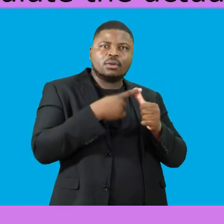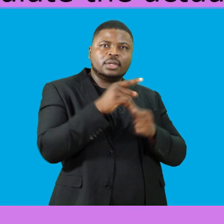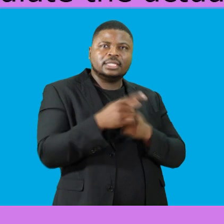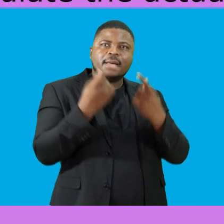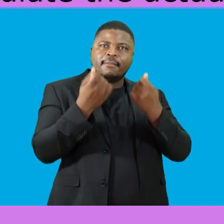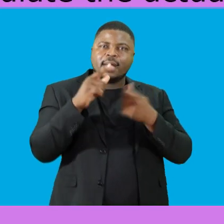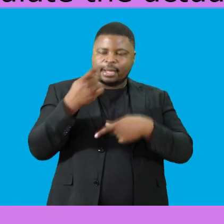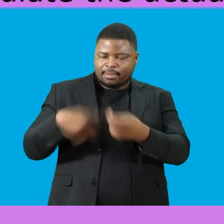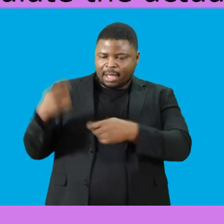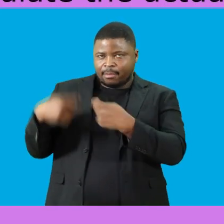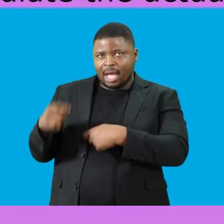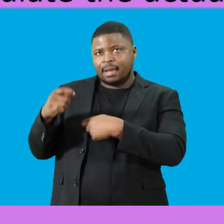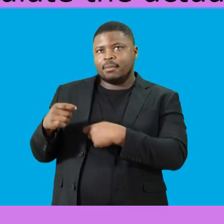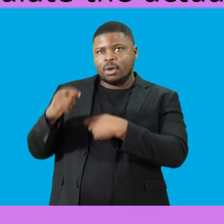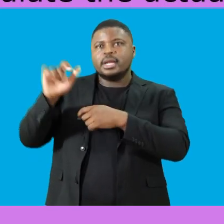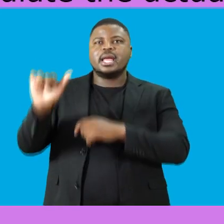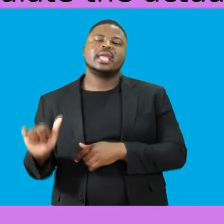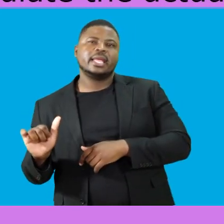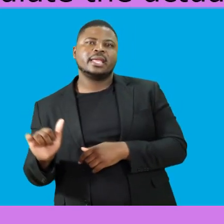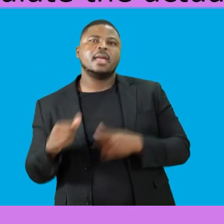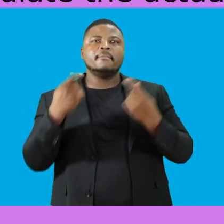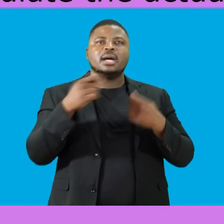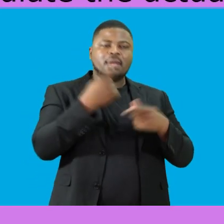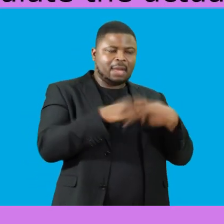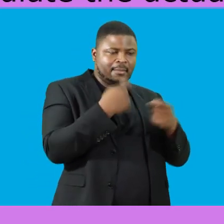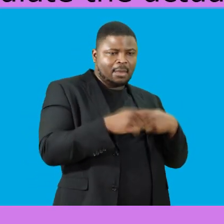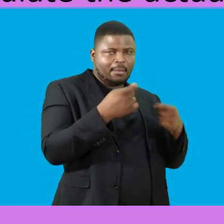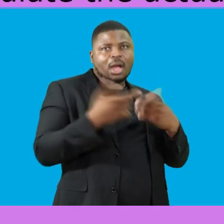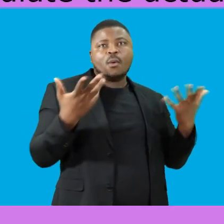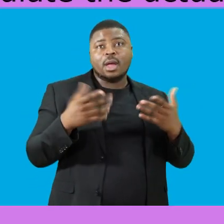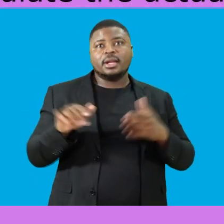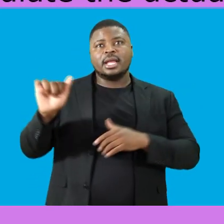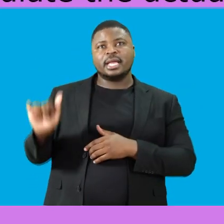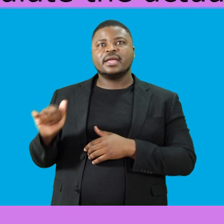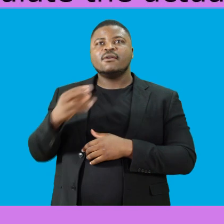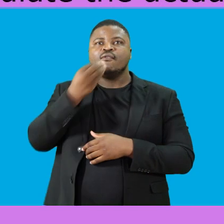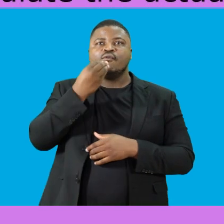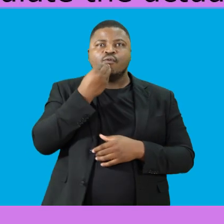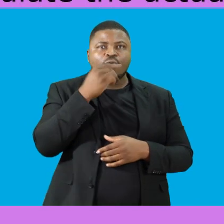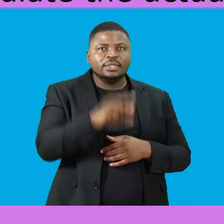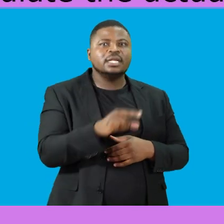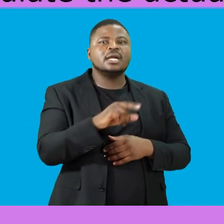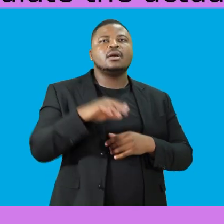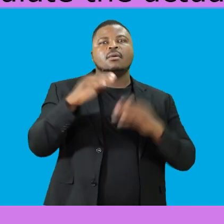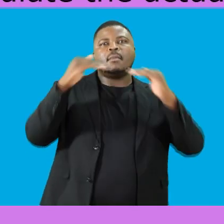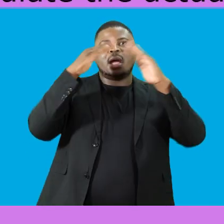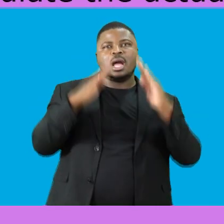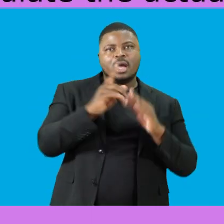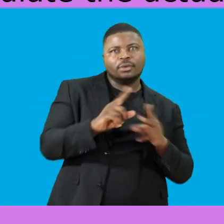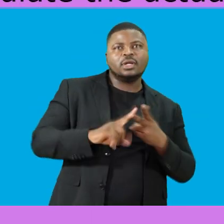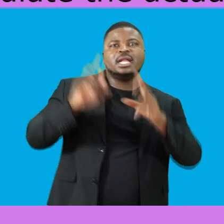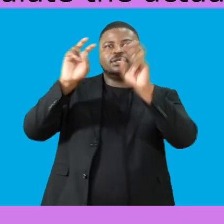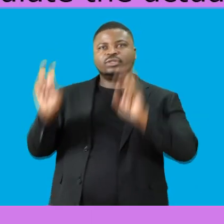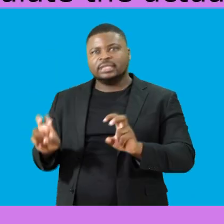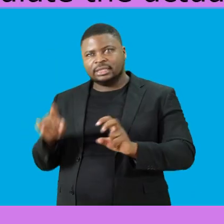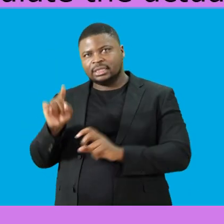actual amount spent on A. Actual amount spent on A, which is the food, bond, and electricity. You have to calculate the actual amount